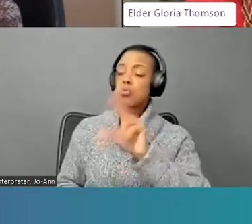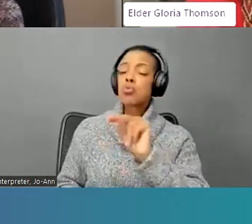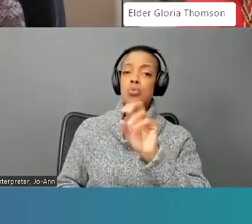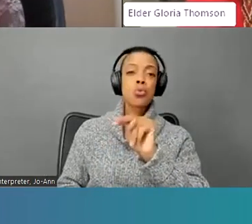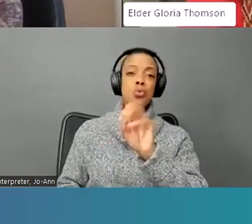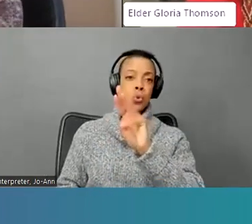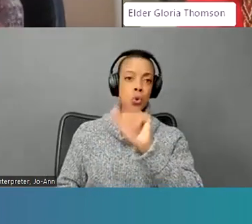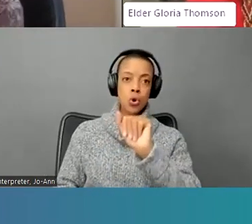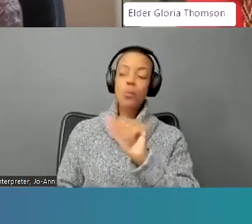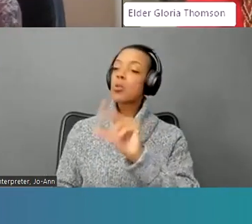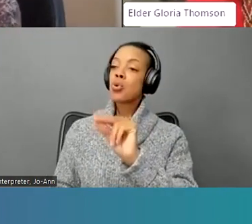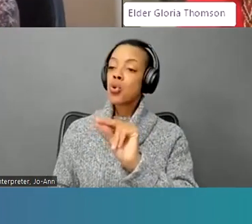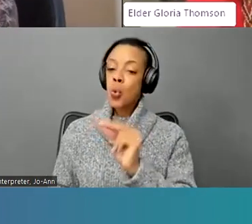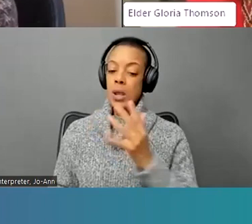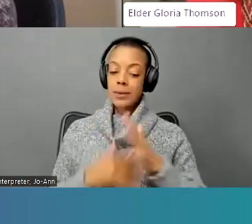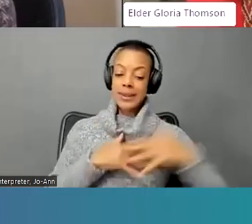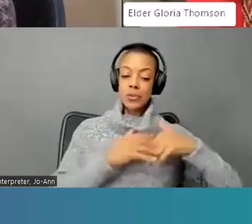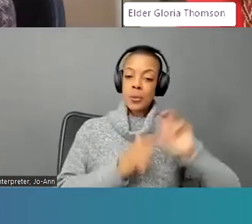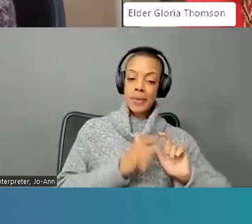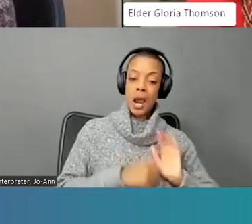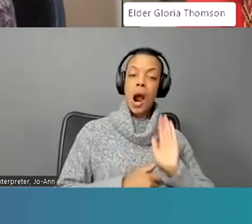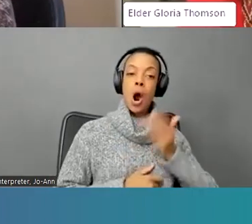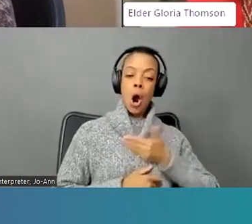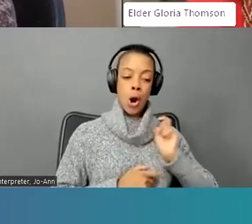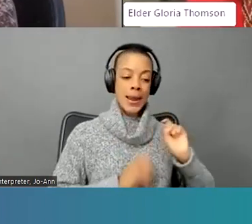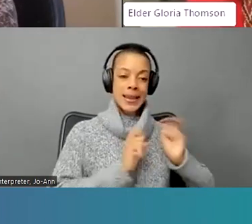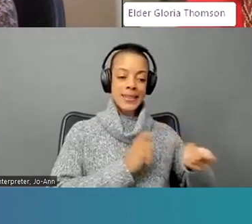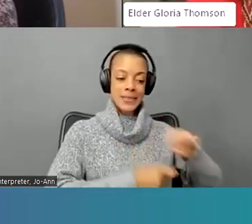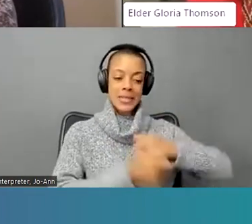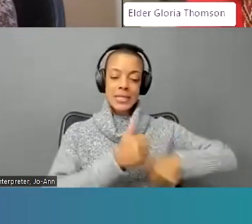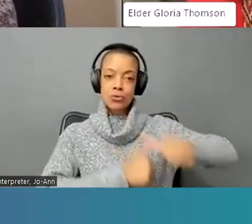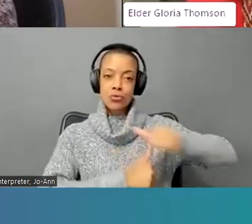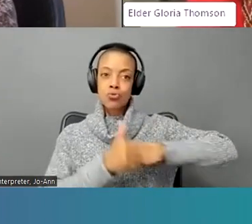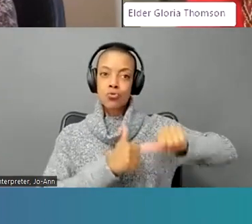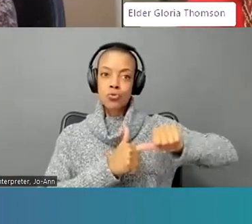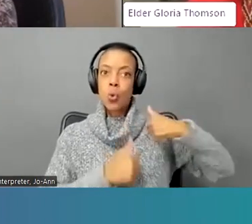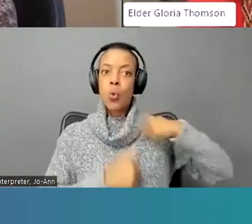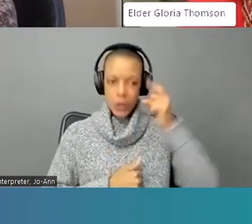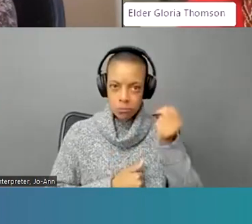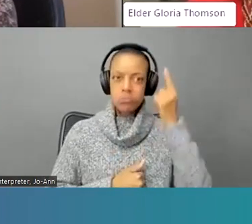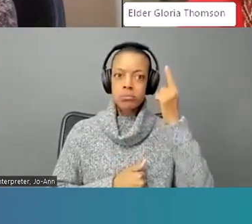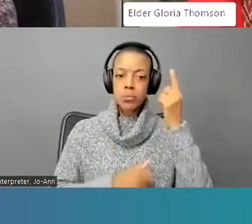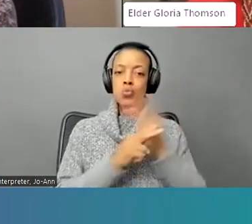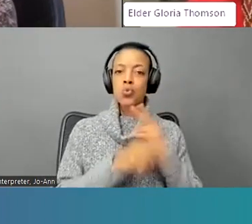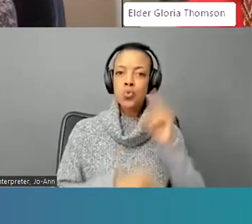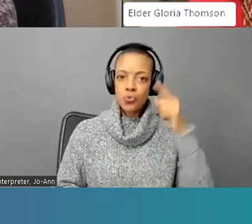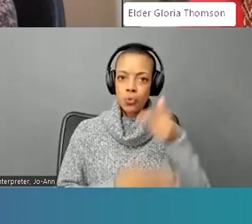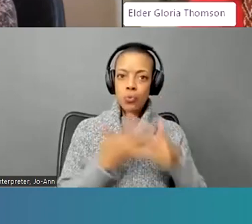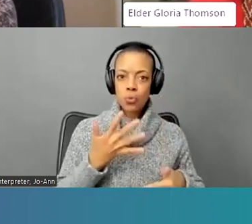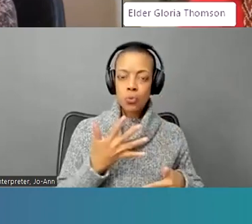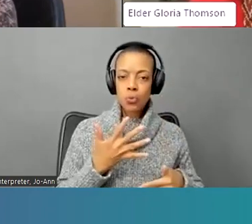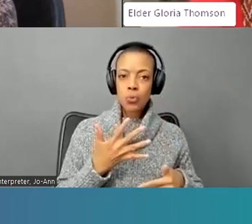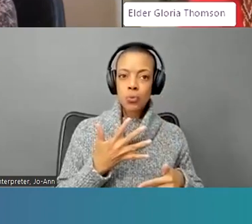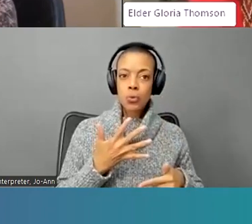our gift to one another because we understand what tobacco is about. Right. But